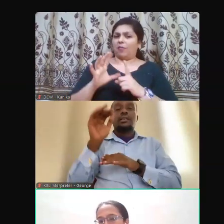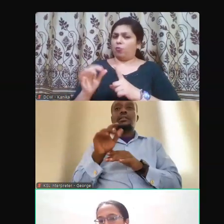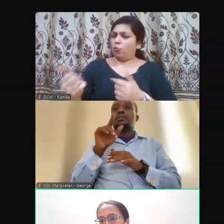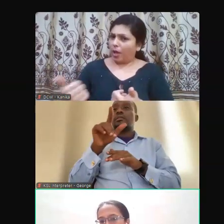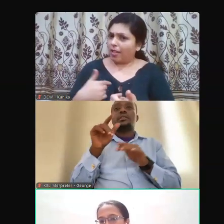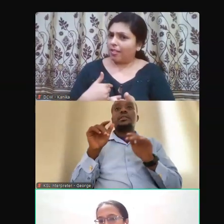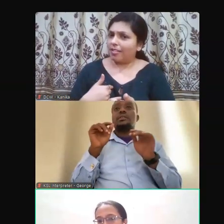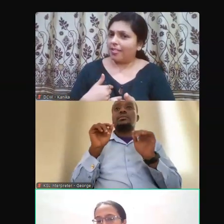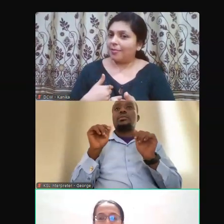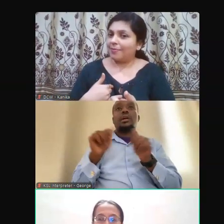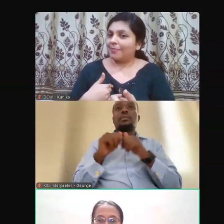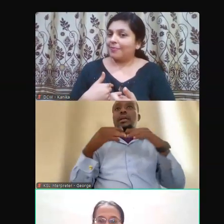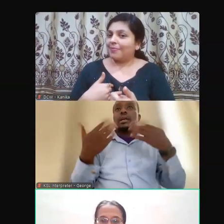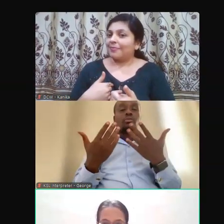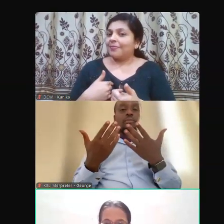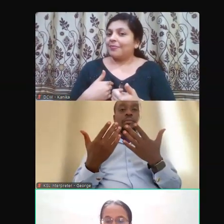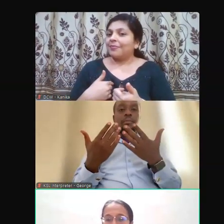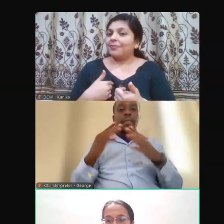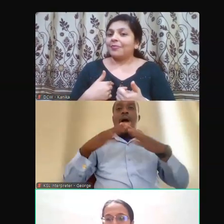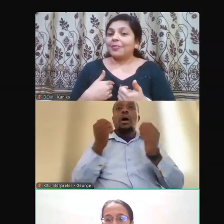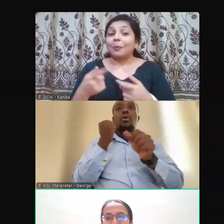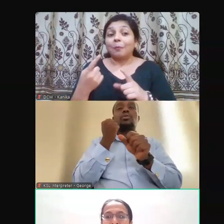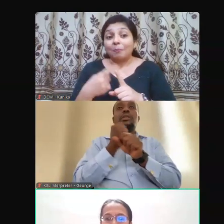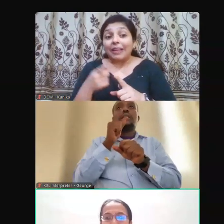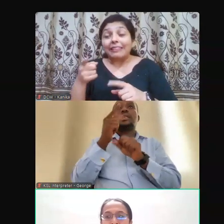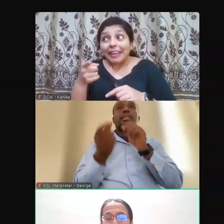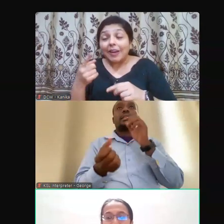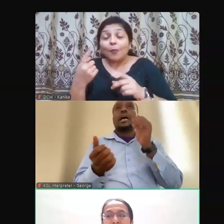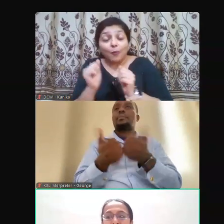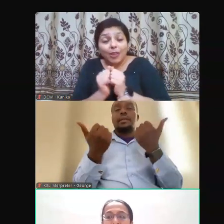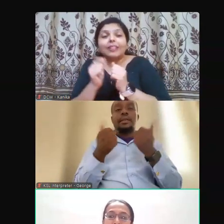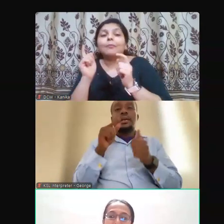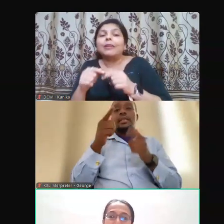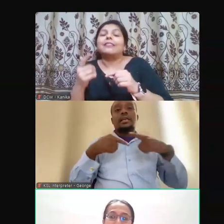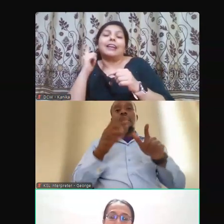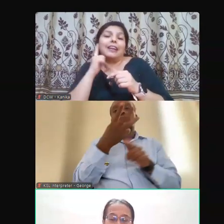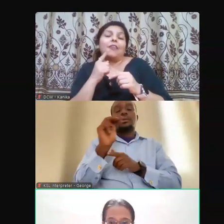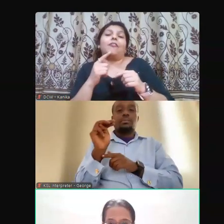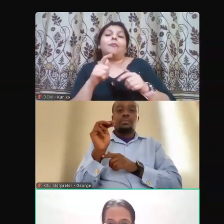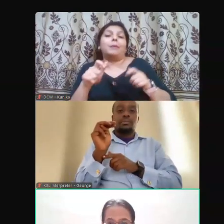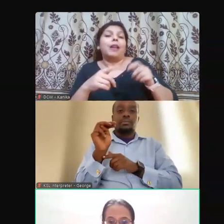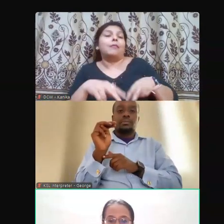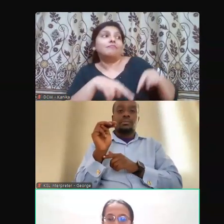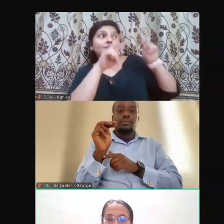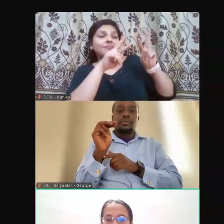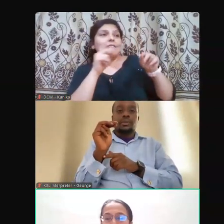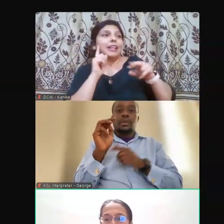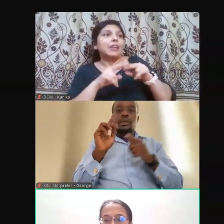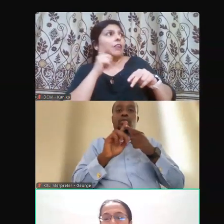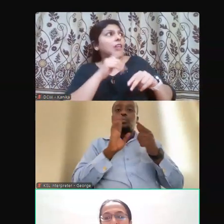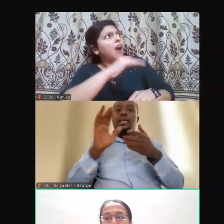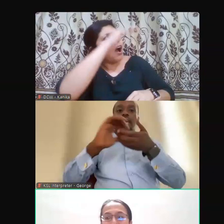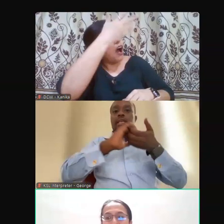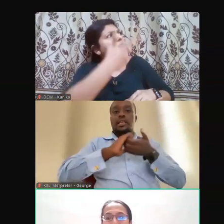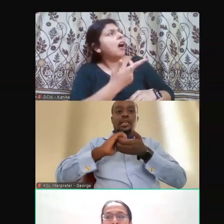you think? How did this come about? So this allows them to feel more engaged, and they would